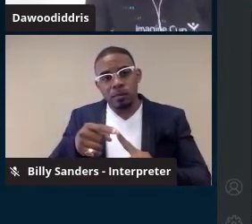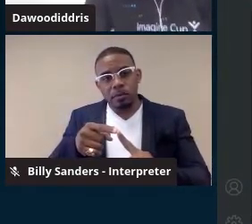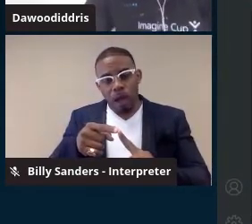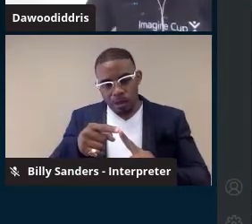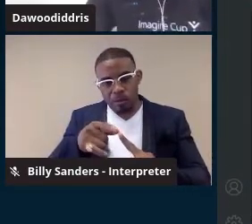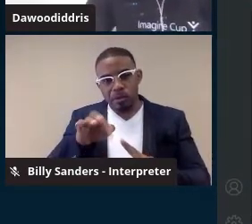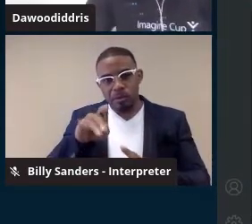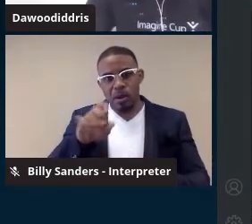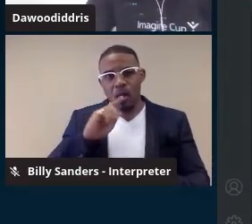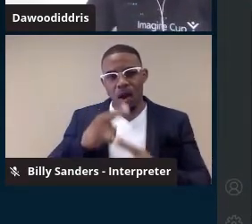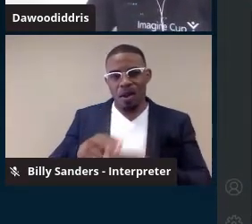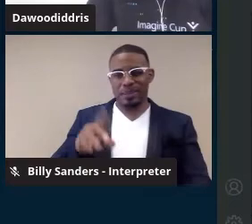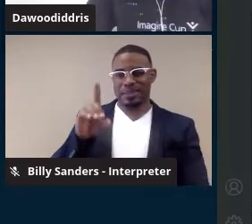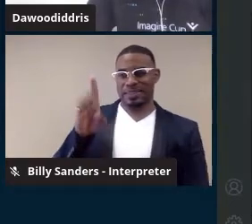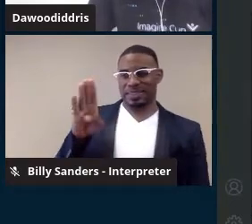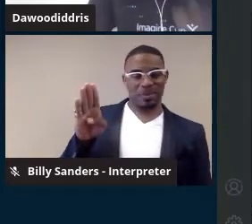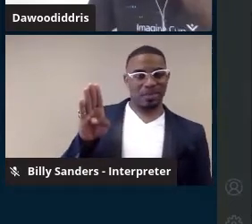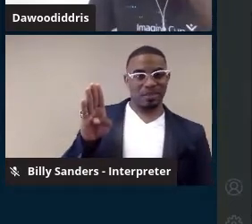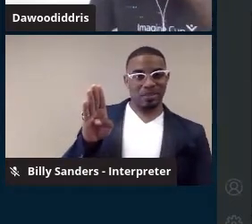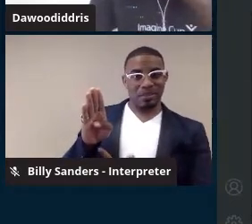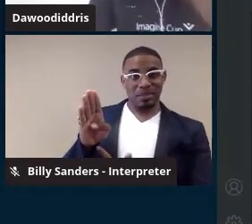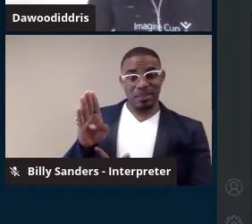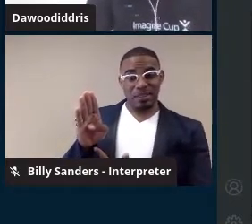DB to represent the database,